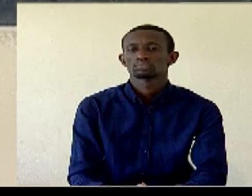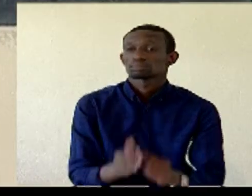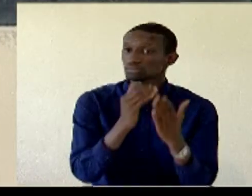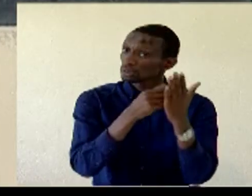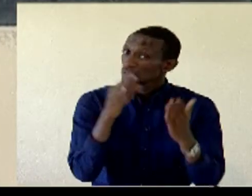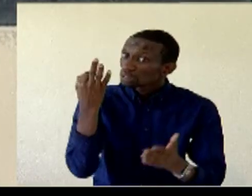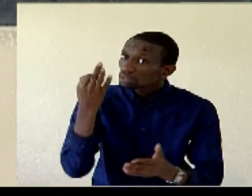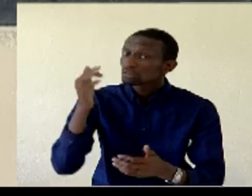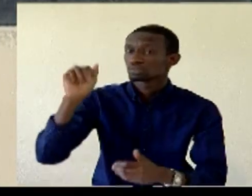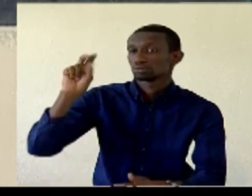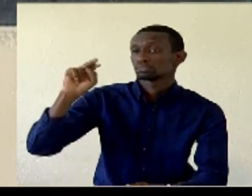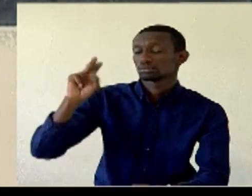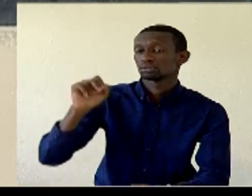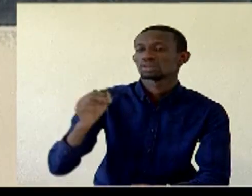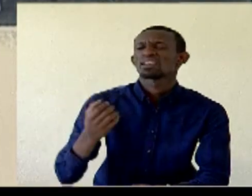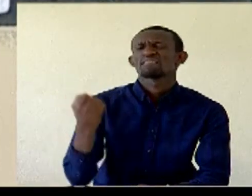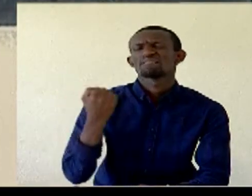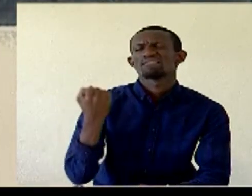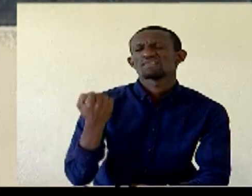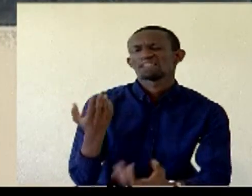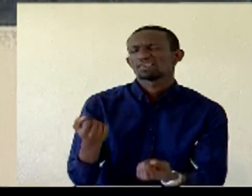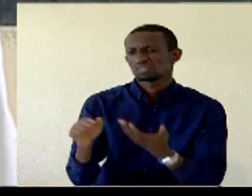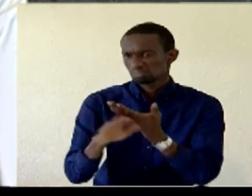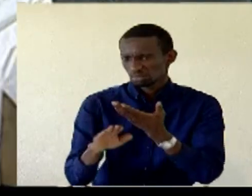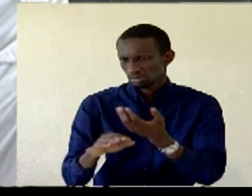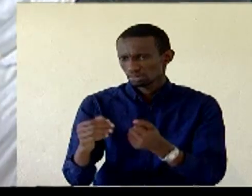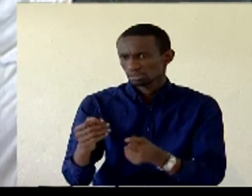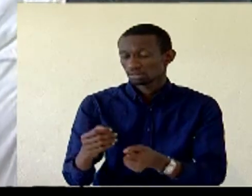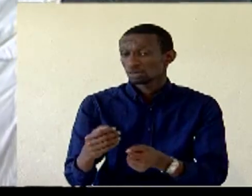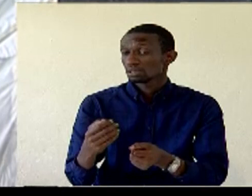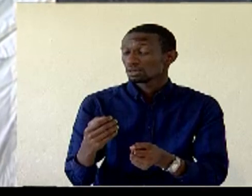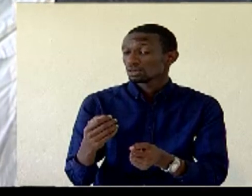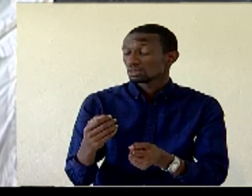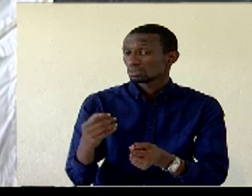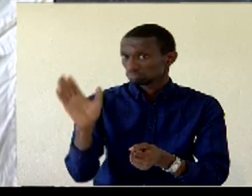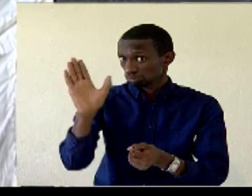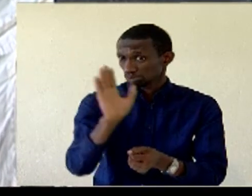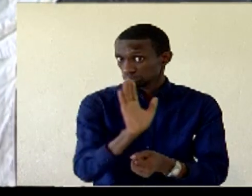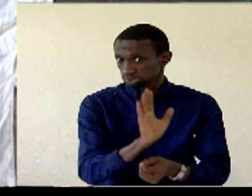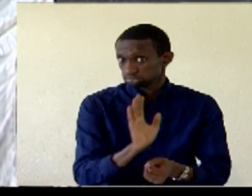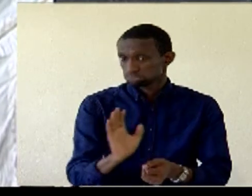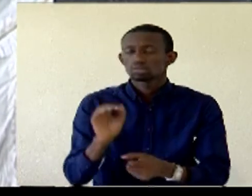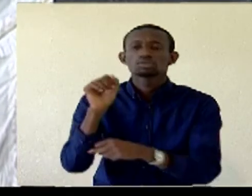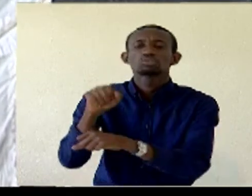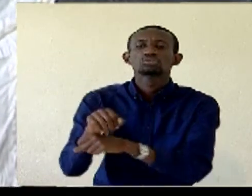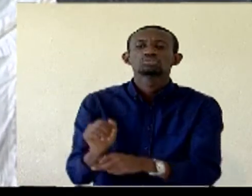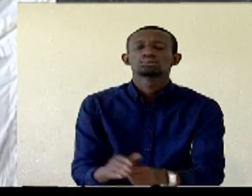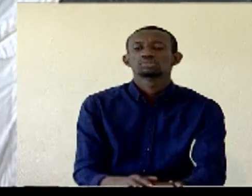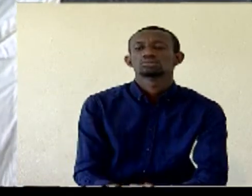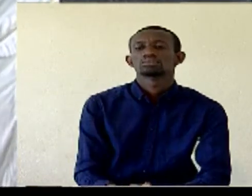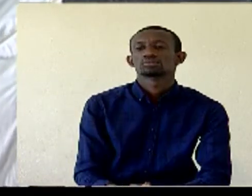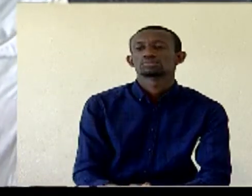or they have a higher basic character than the secondary